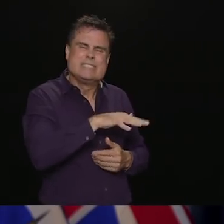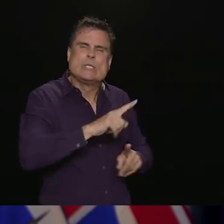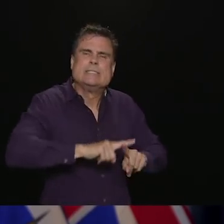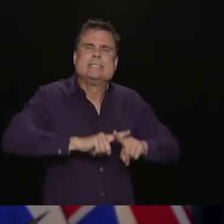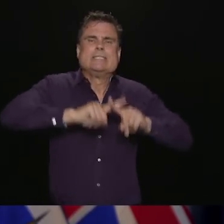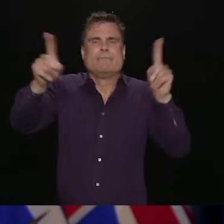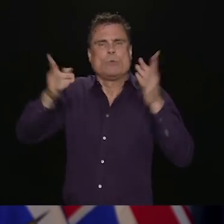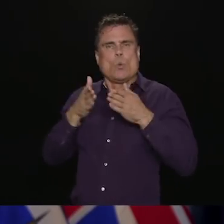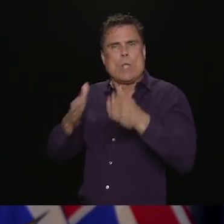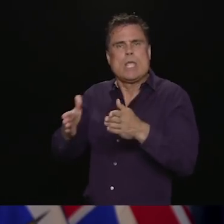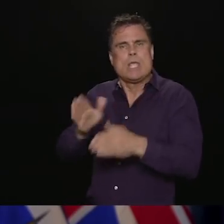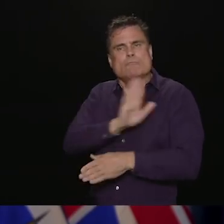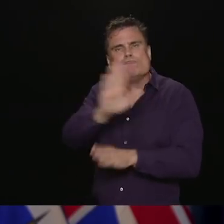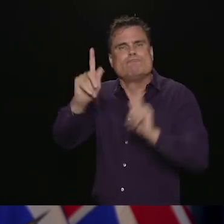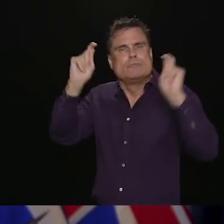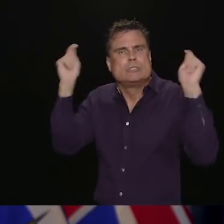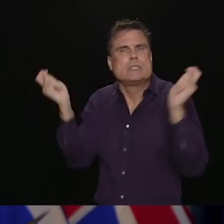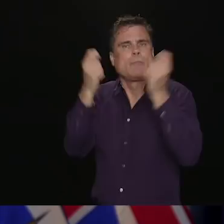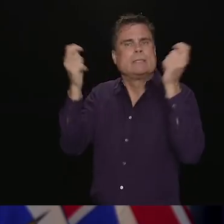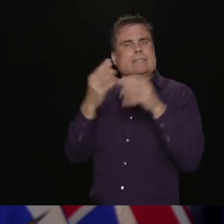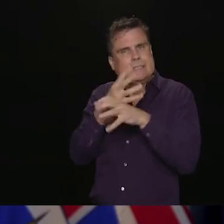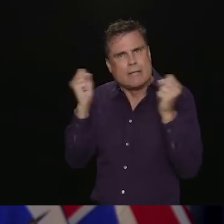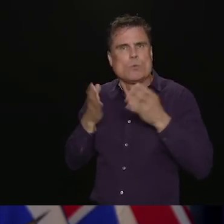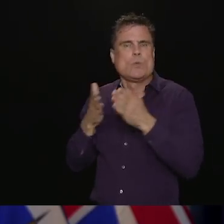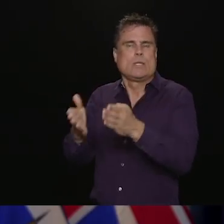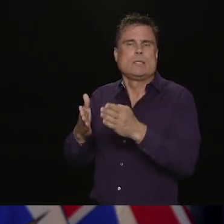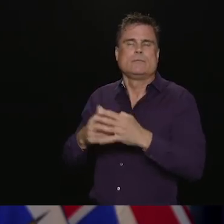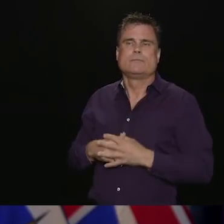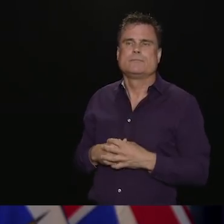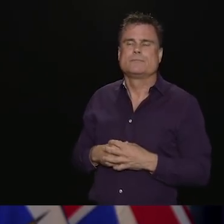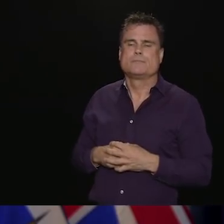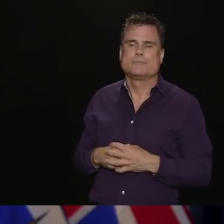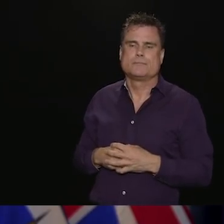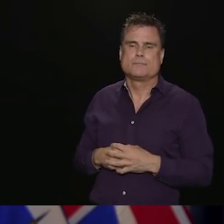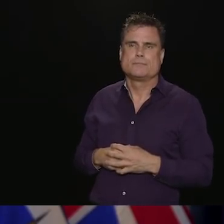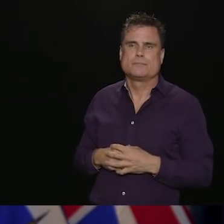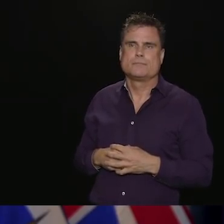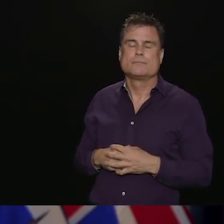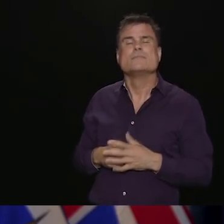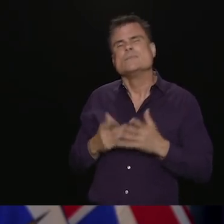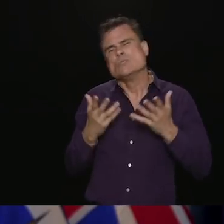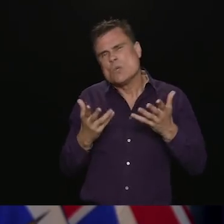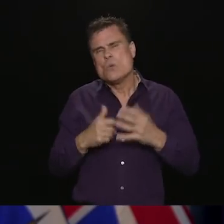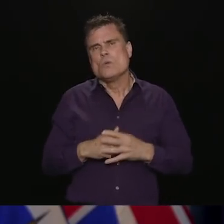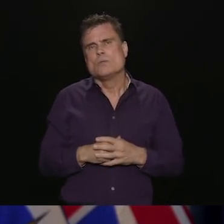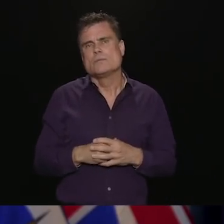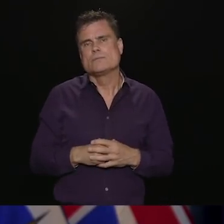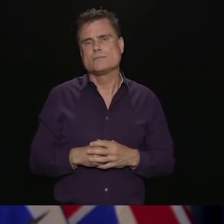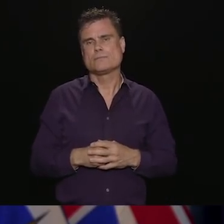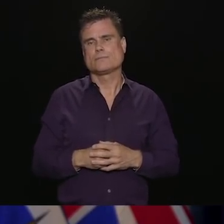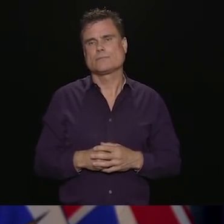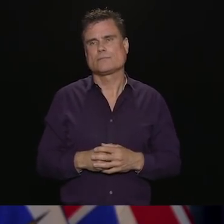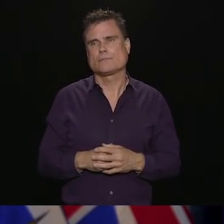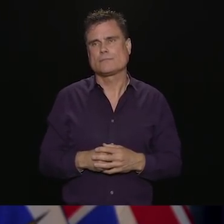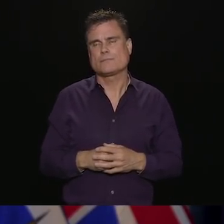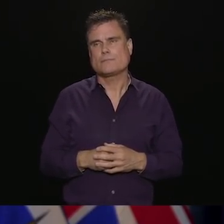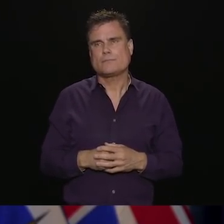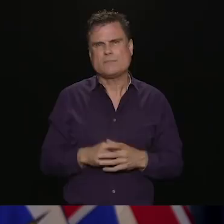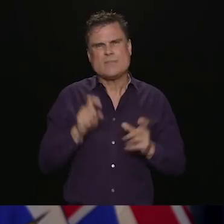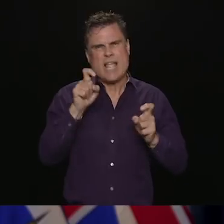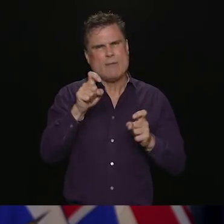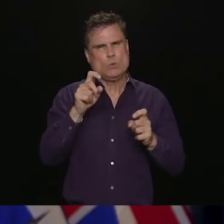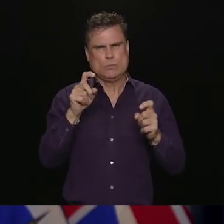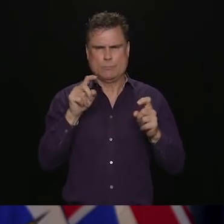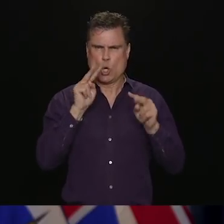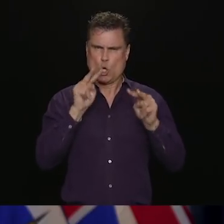risk, or even the ones we're closest to. So those are the balance that we have to find.